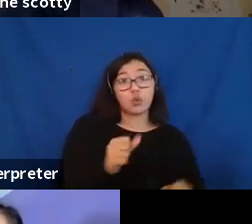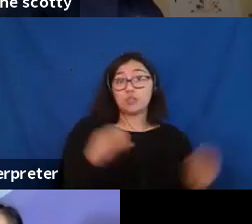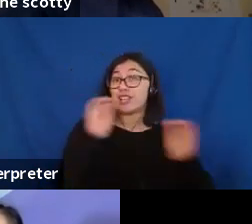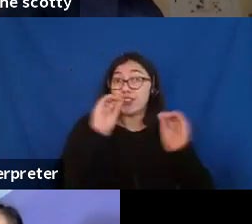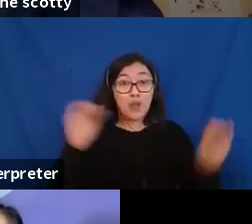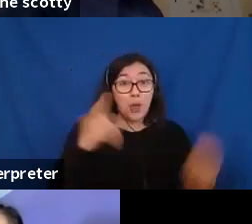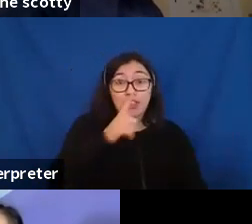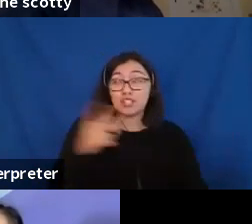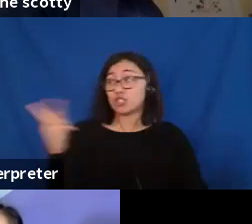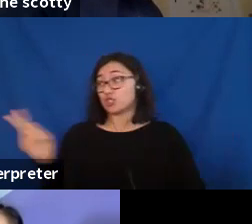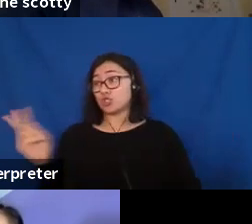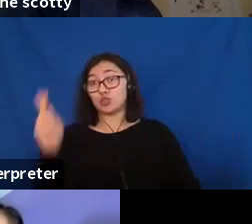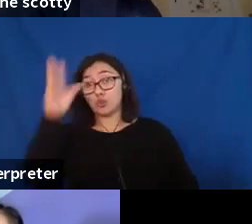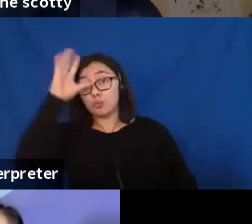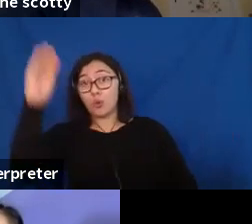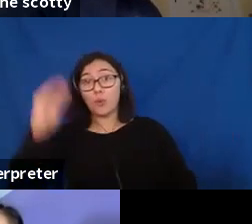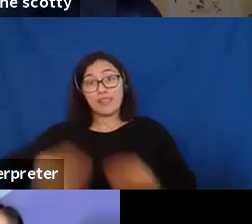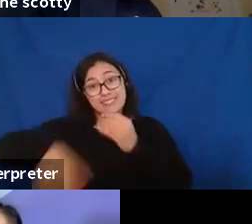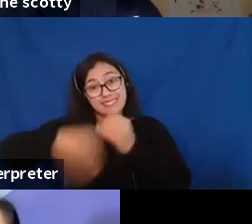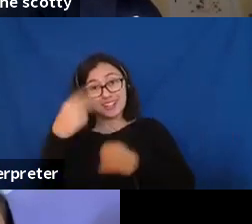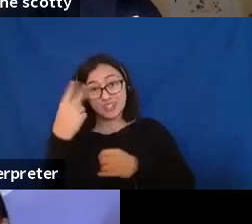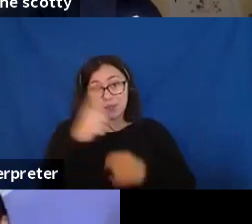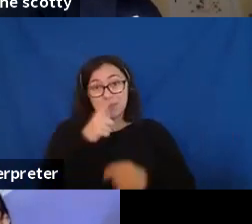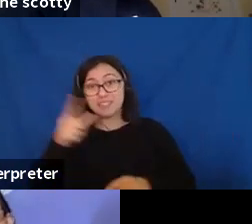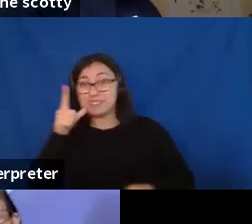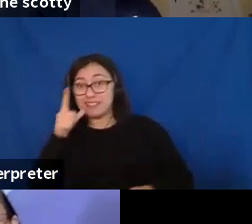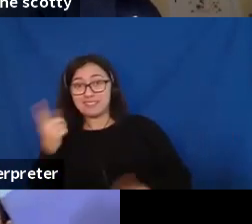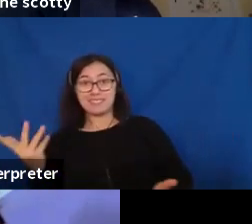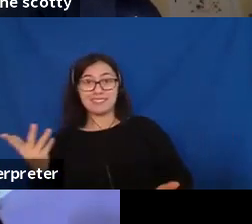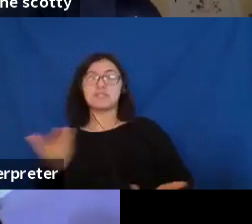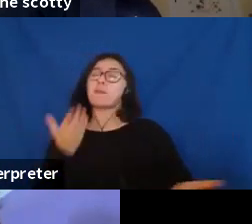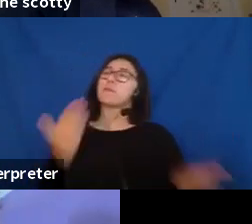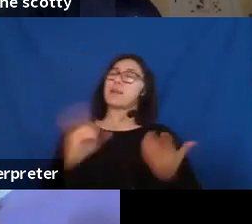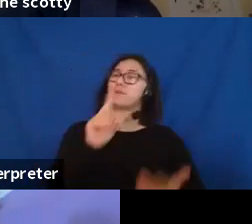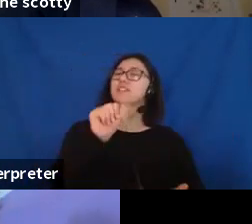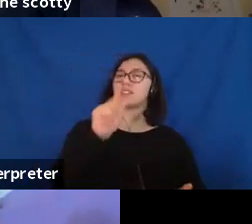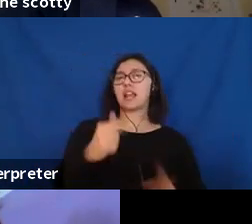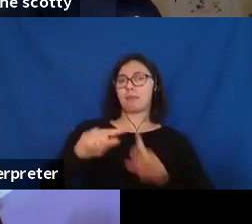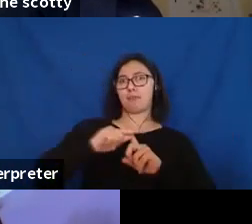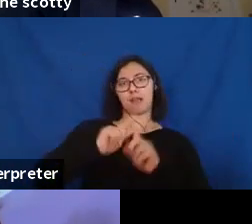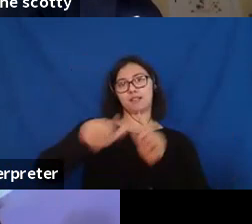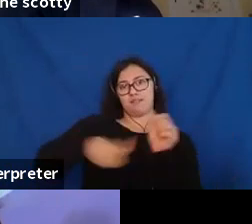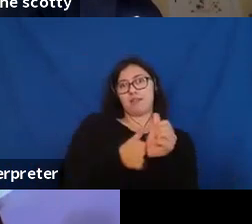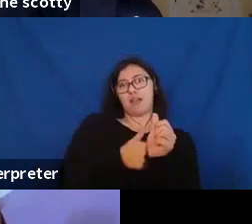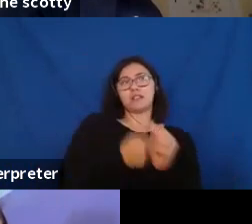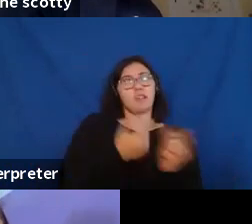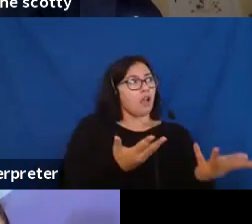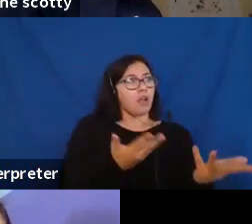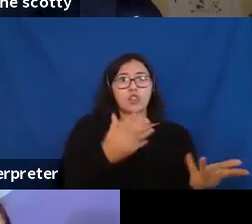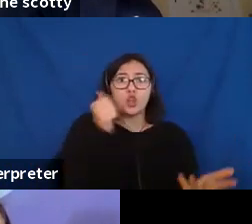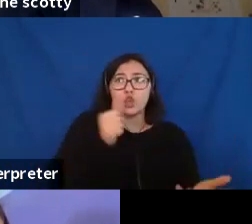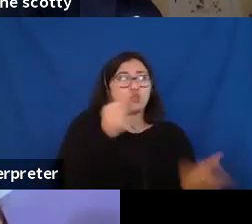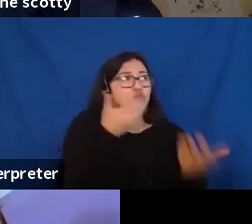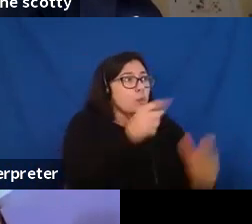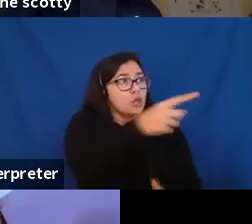the boys took extras. So now we're seeing actually maybe Dana had some good intentions. She was just trying to make sure that the girls aren't going hungry,